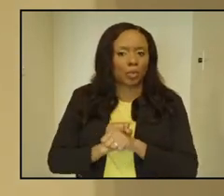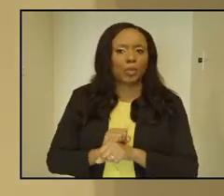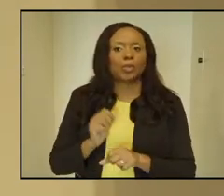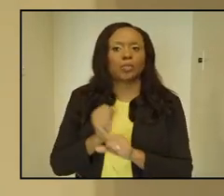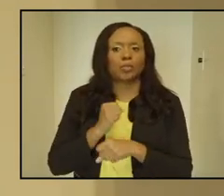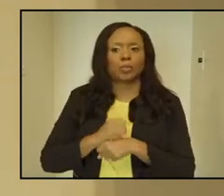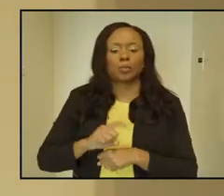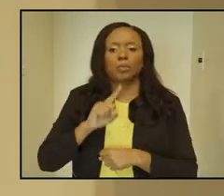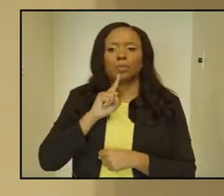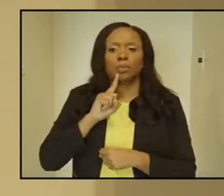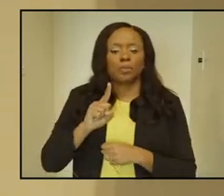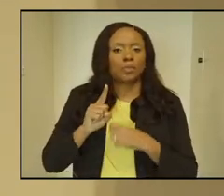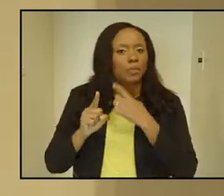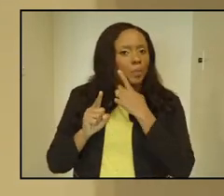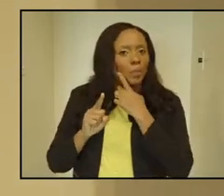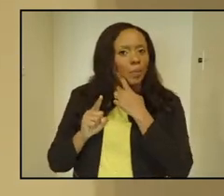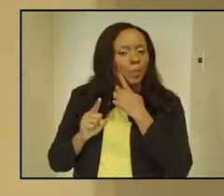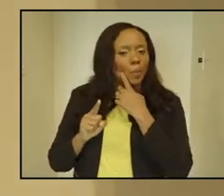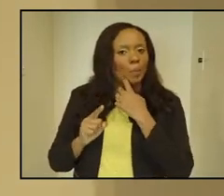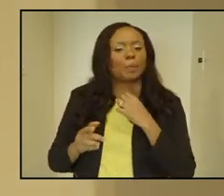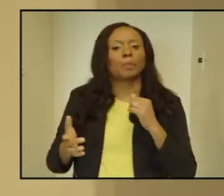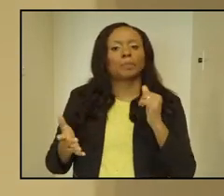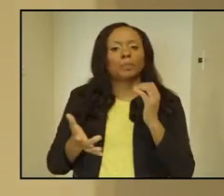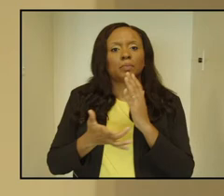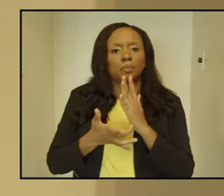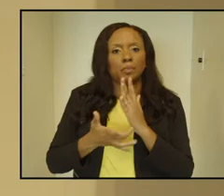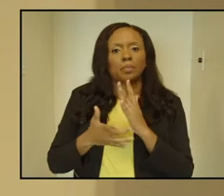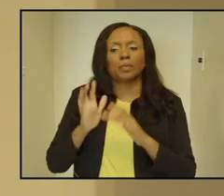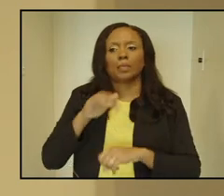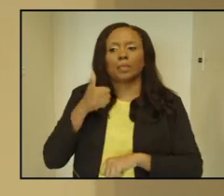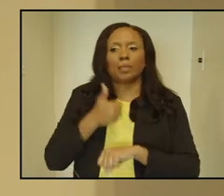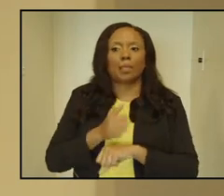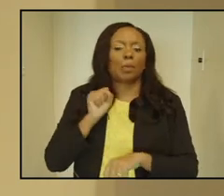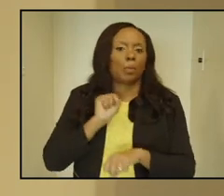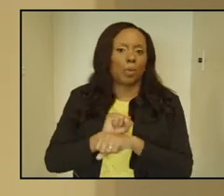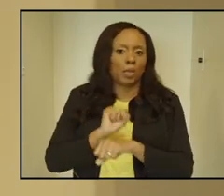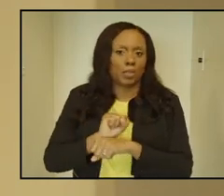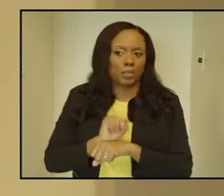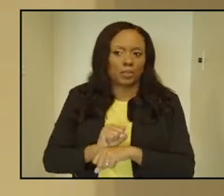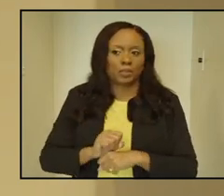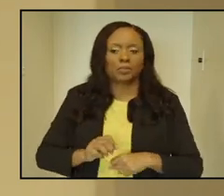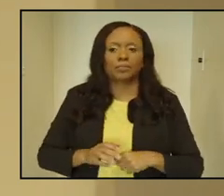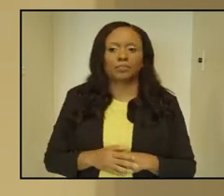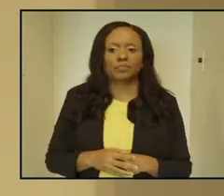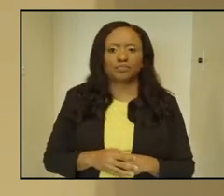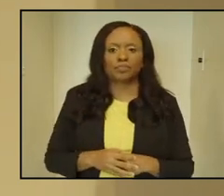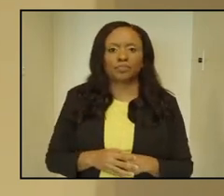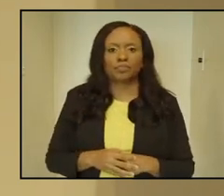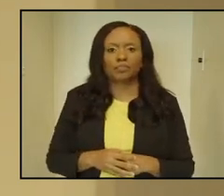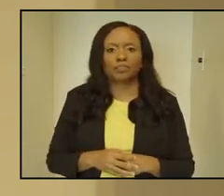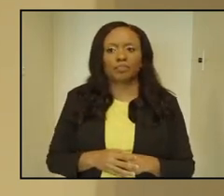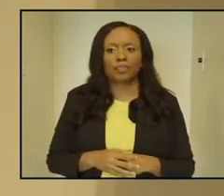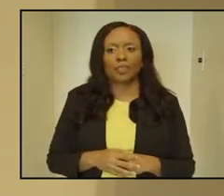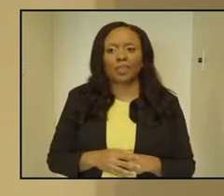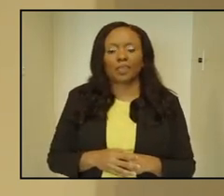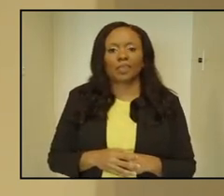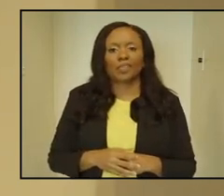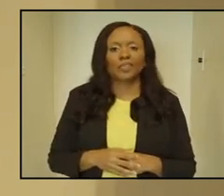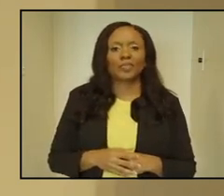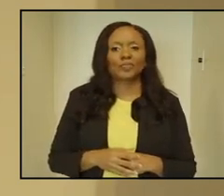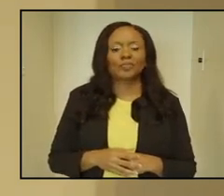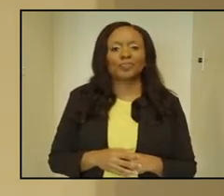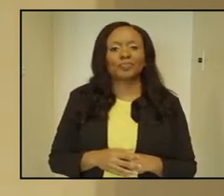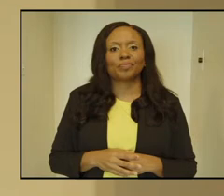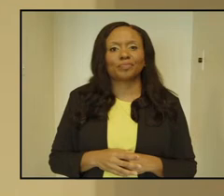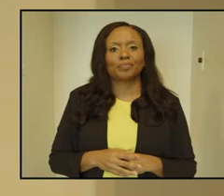this state-of-the-art digital platform is operational. The distance in time zones and the